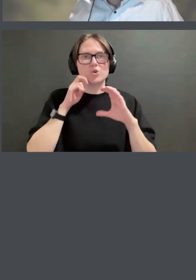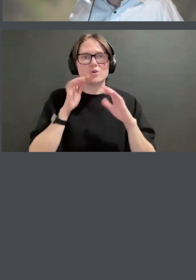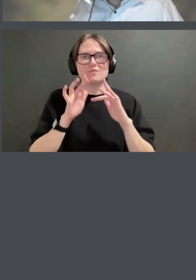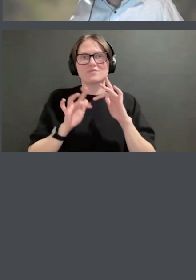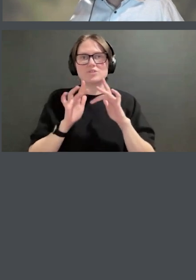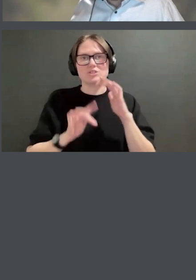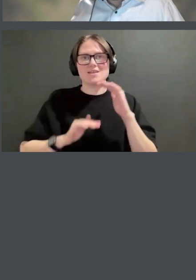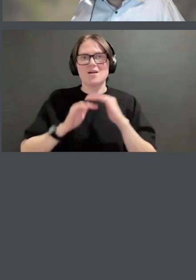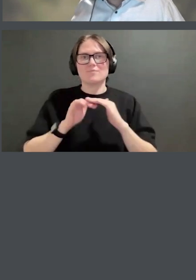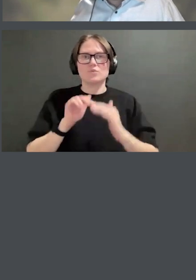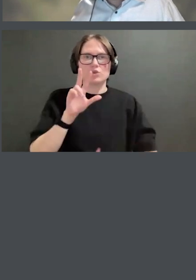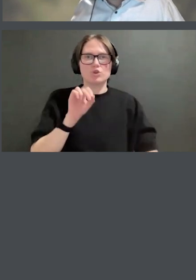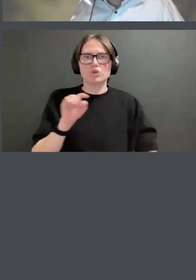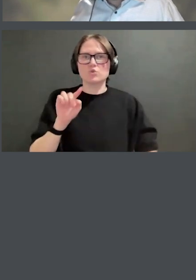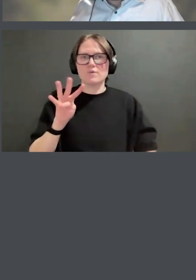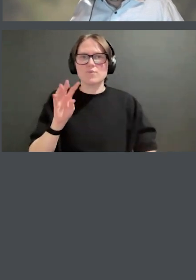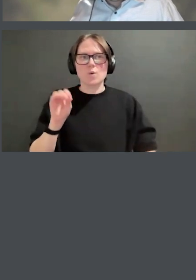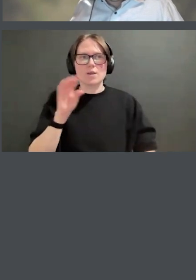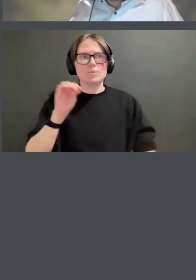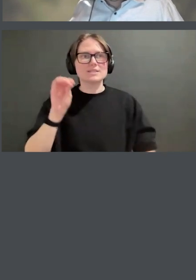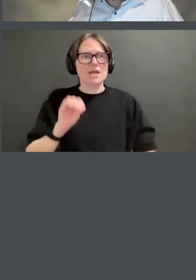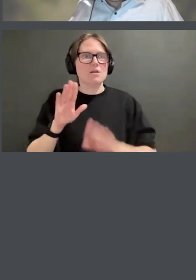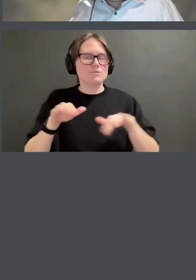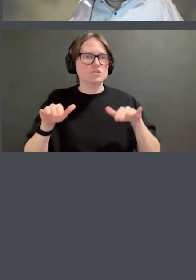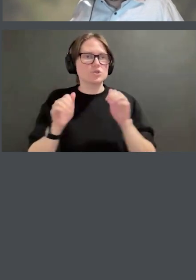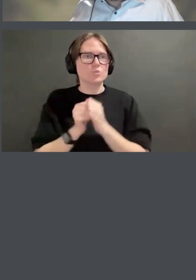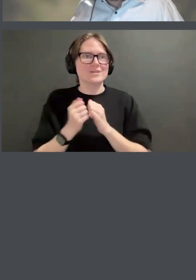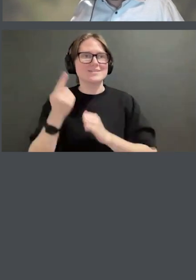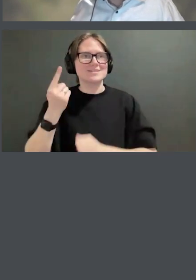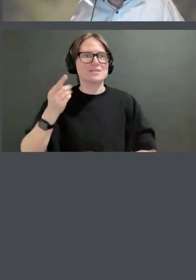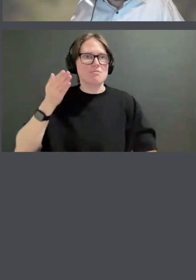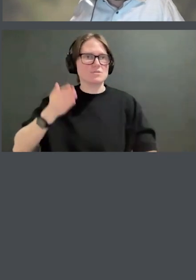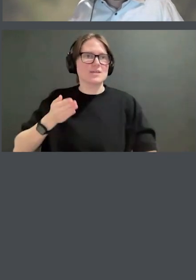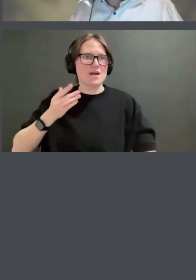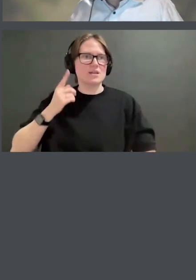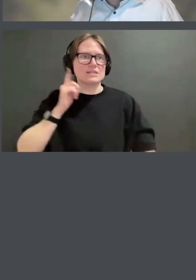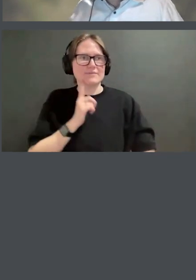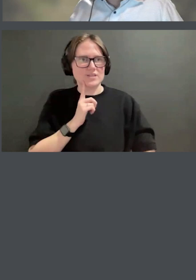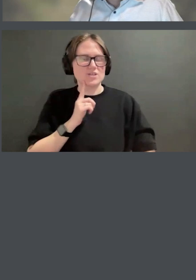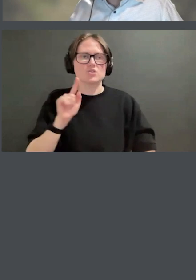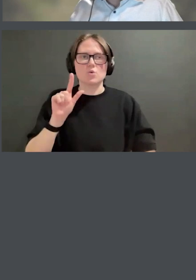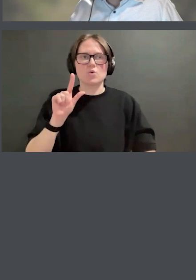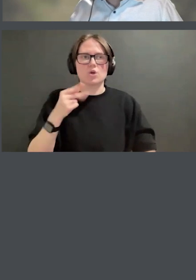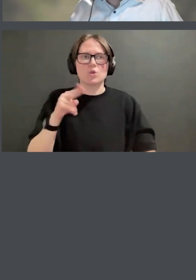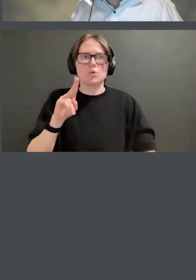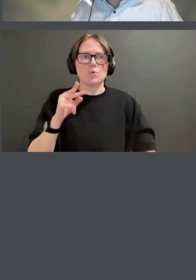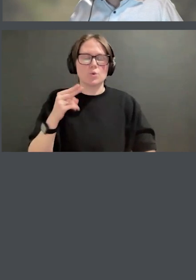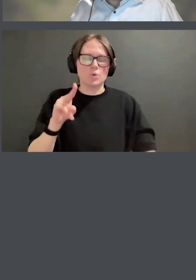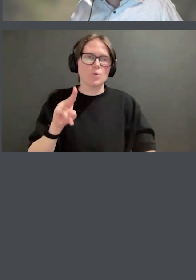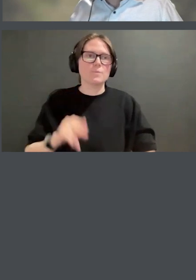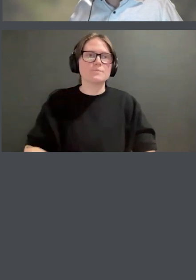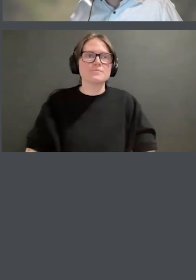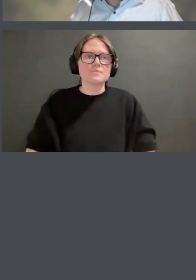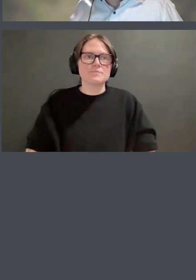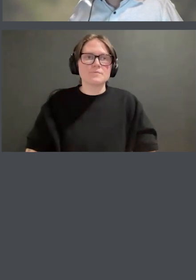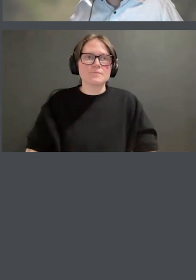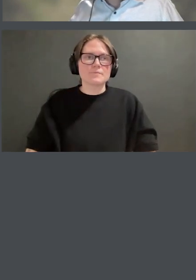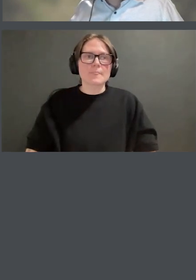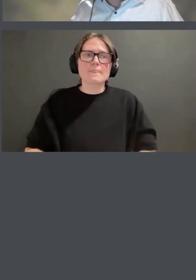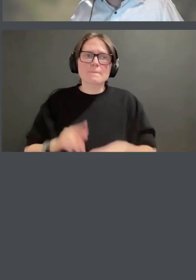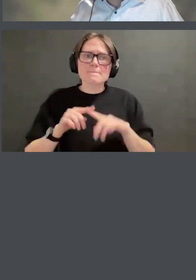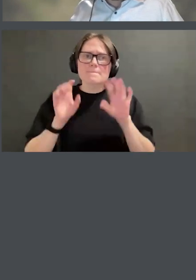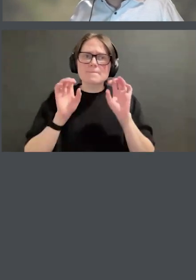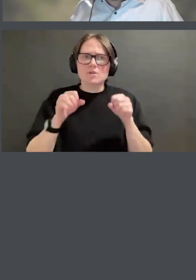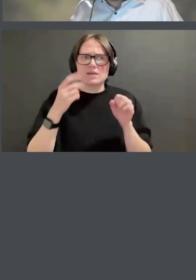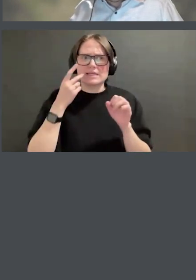single-sided deafness or LUHU. But we can see this kind of